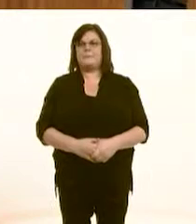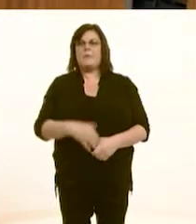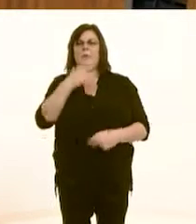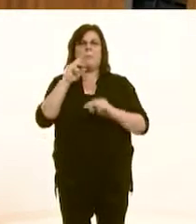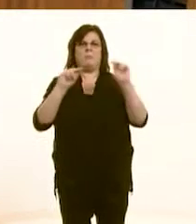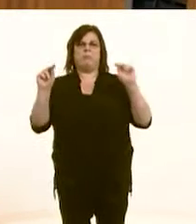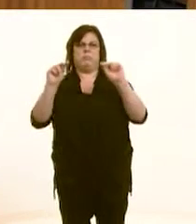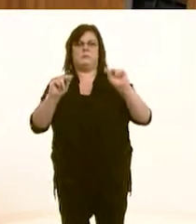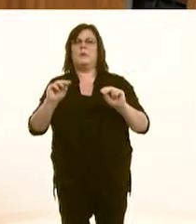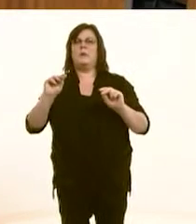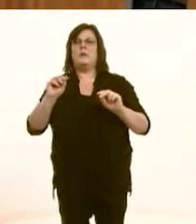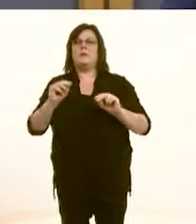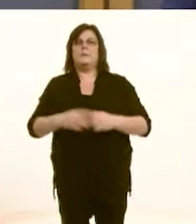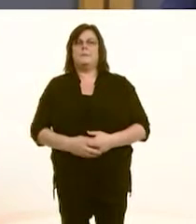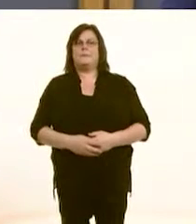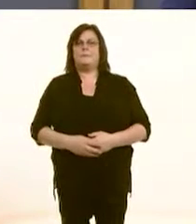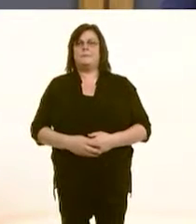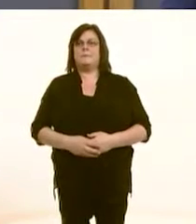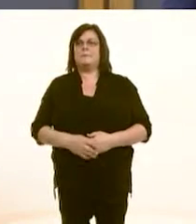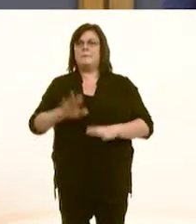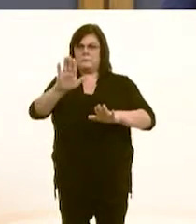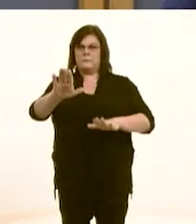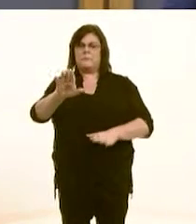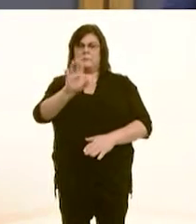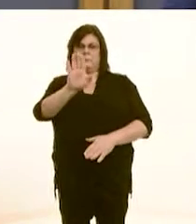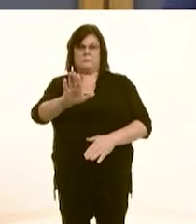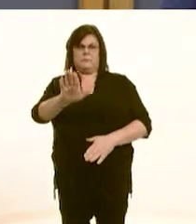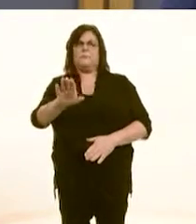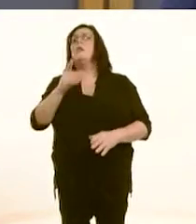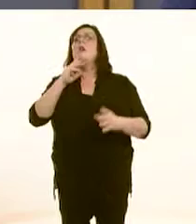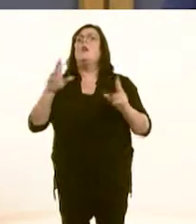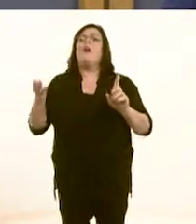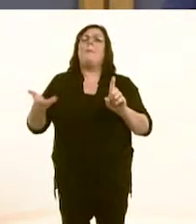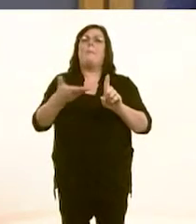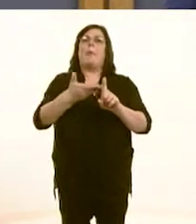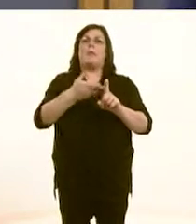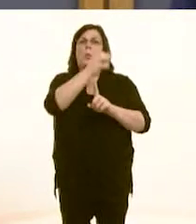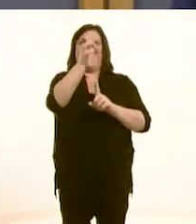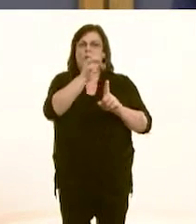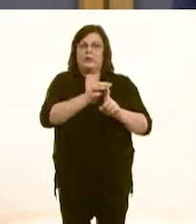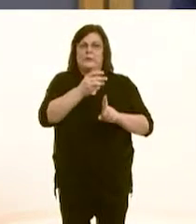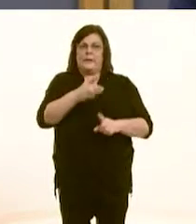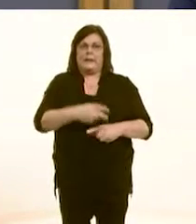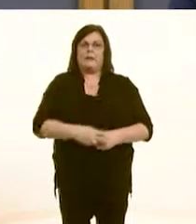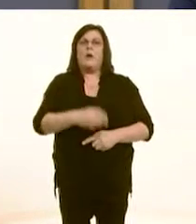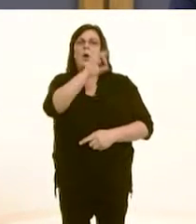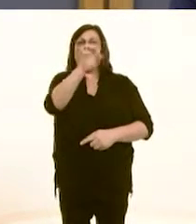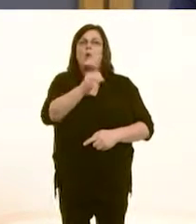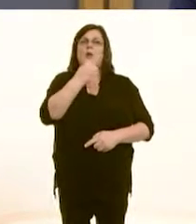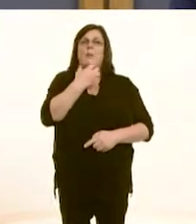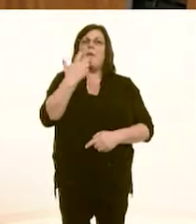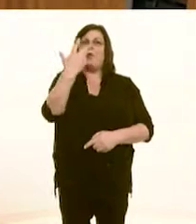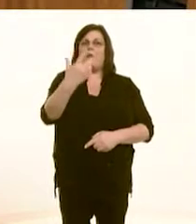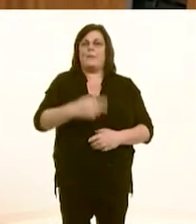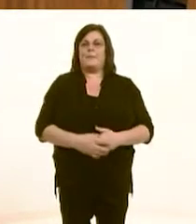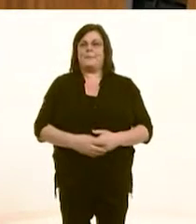We now move back to question order. We now move back to questions on the paper, and question three is Mohammed